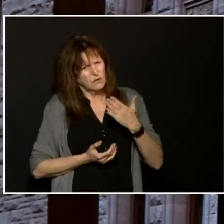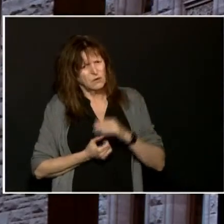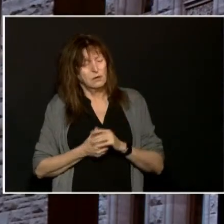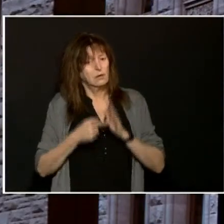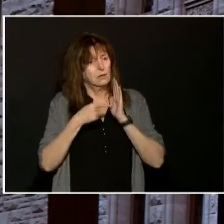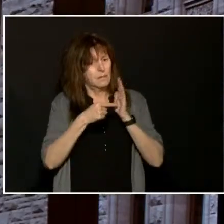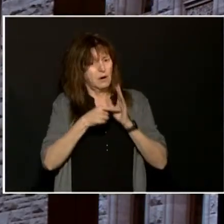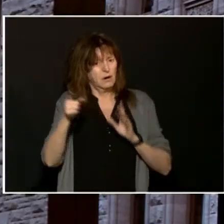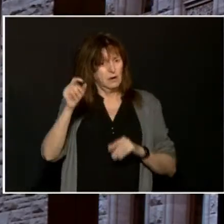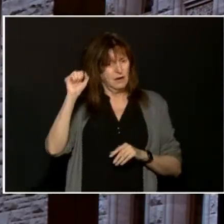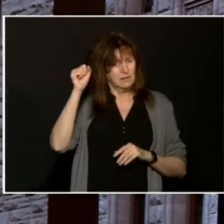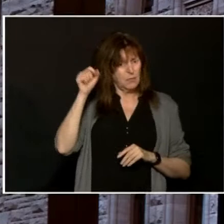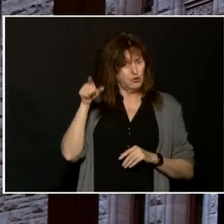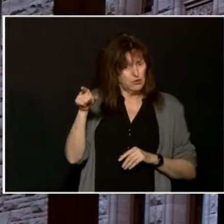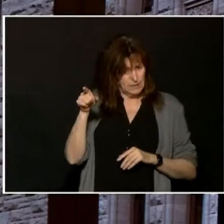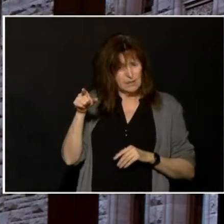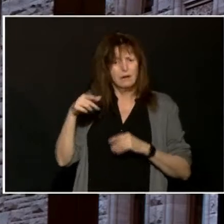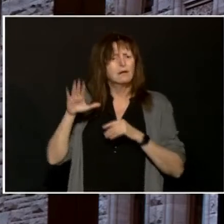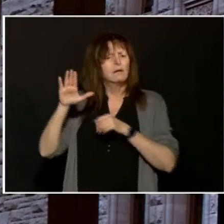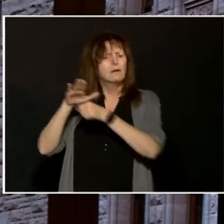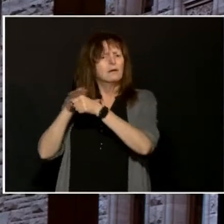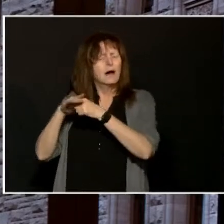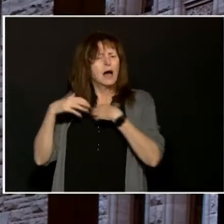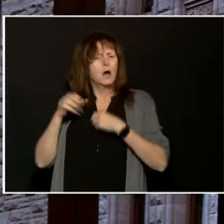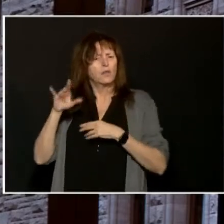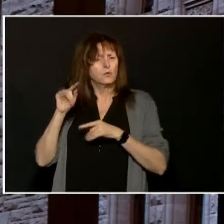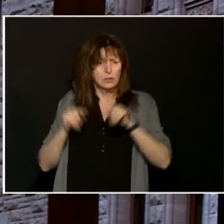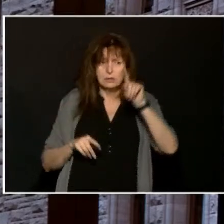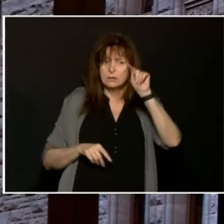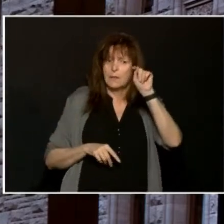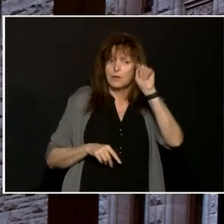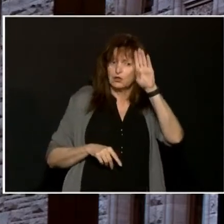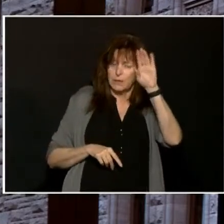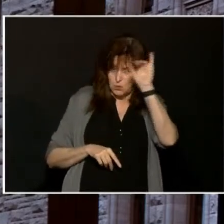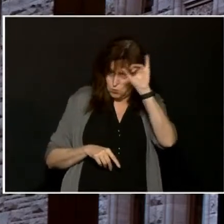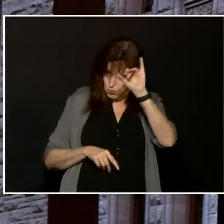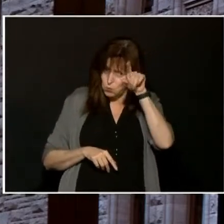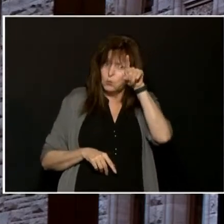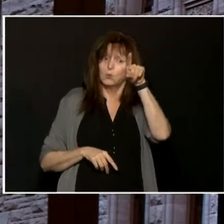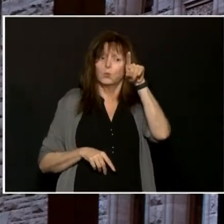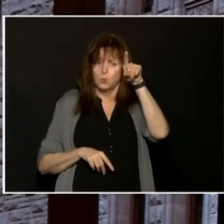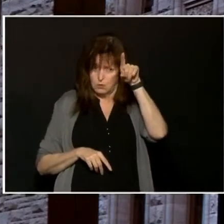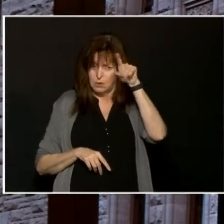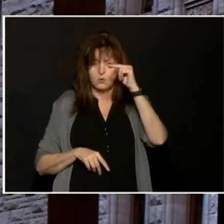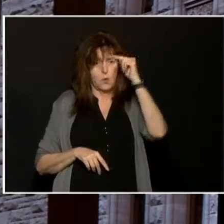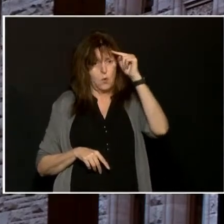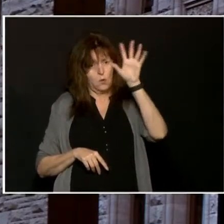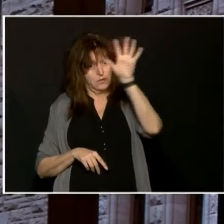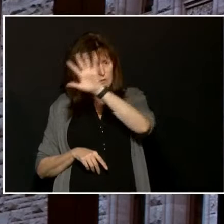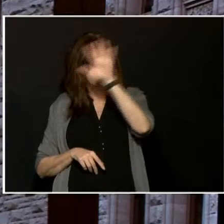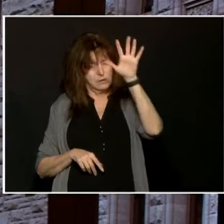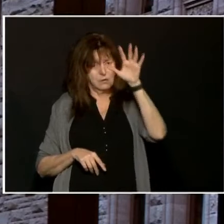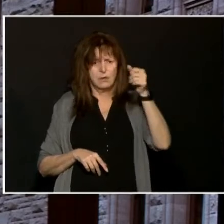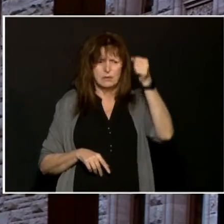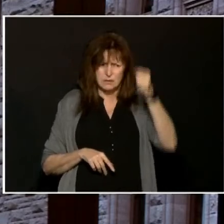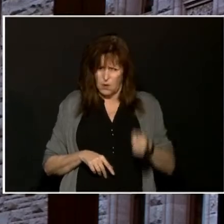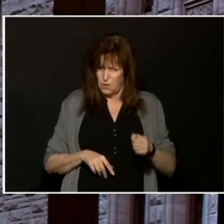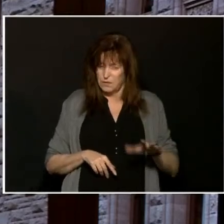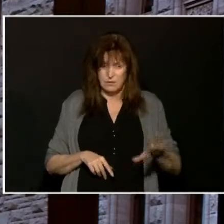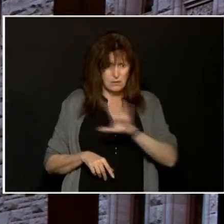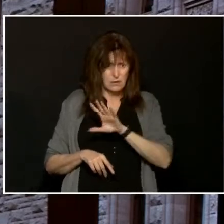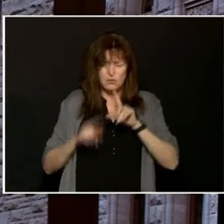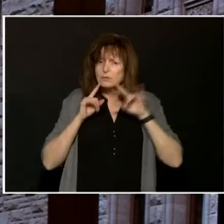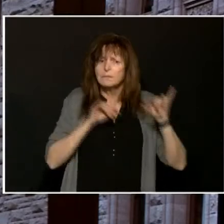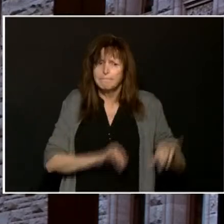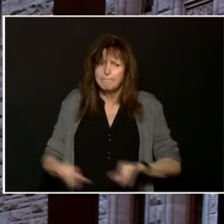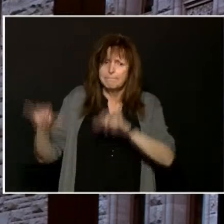Health Unit, Thunder Bay as well. Each one in the north. There's others in the south that have done the same thing. And I think what they're doing